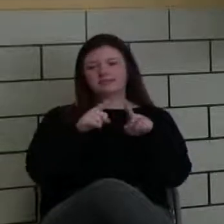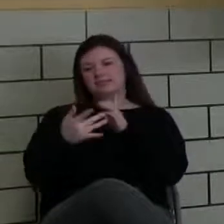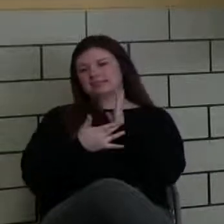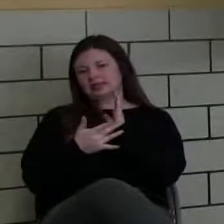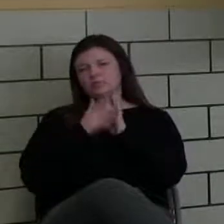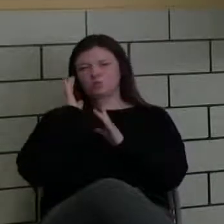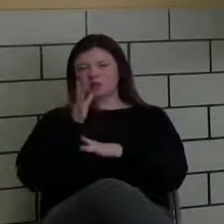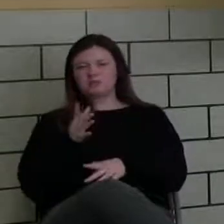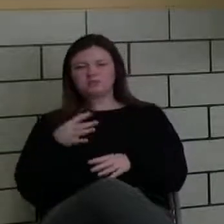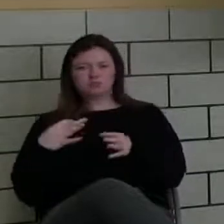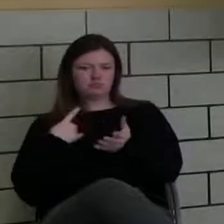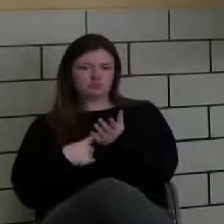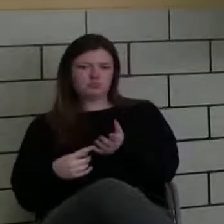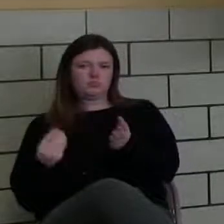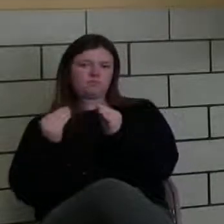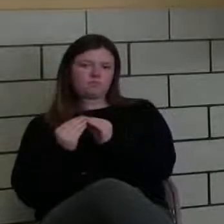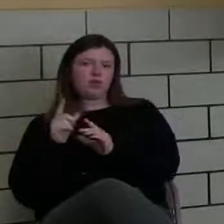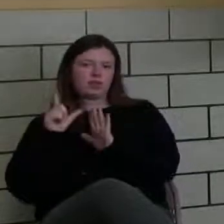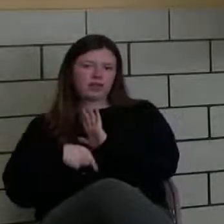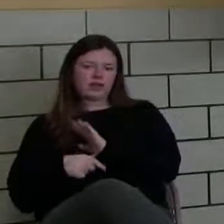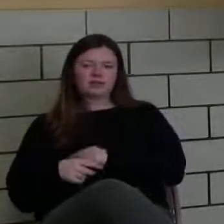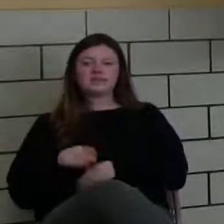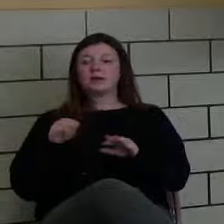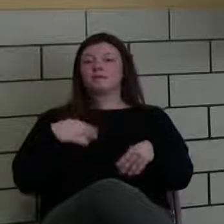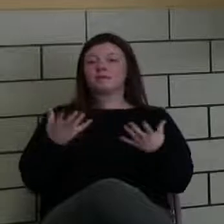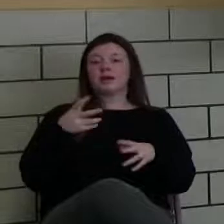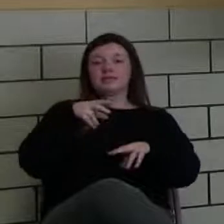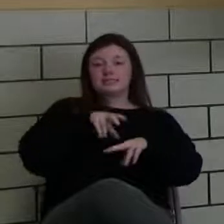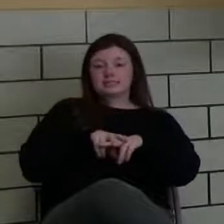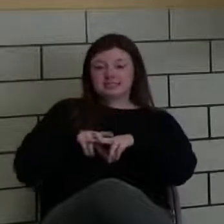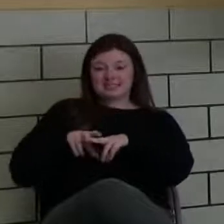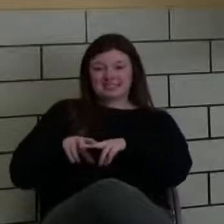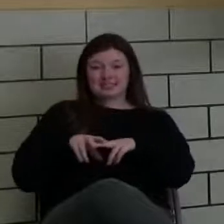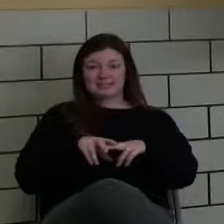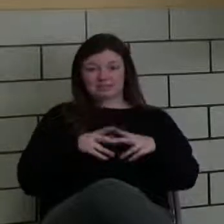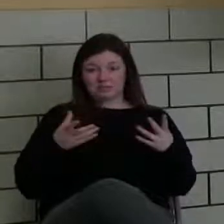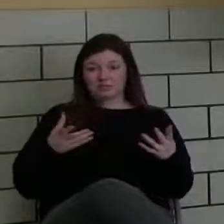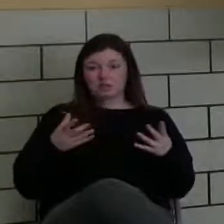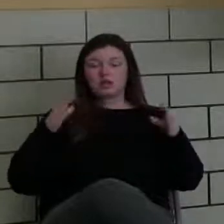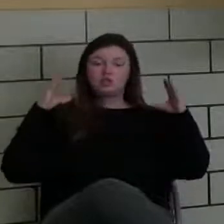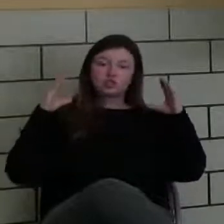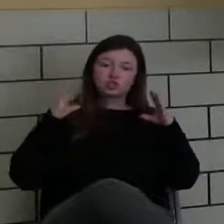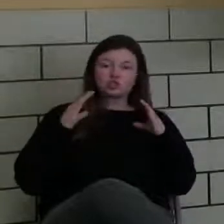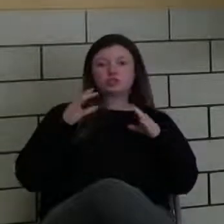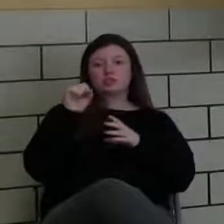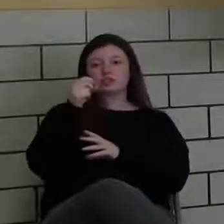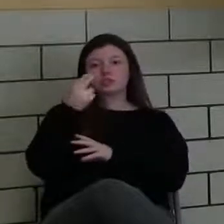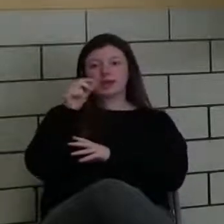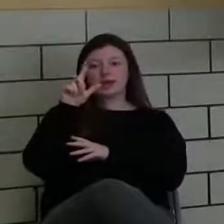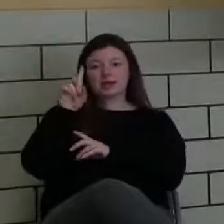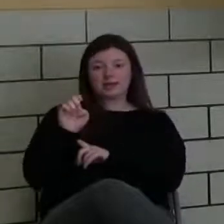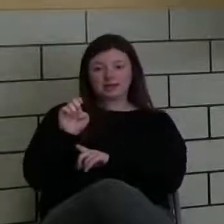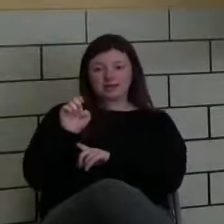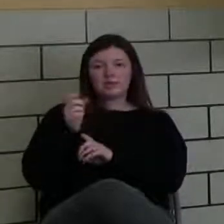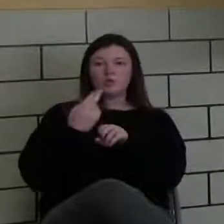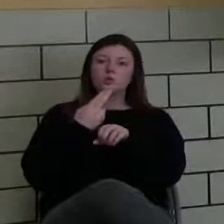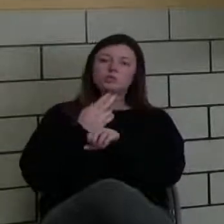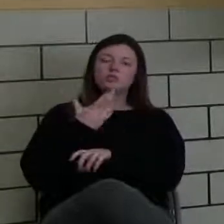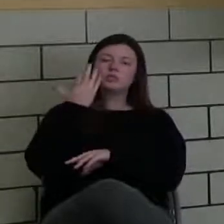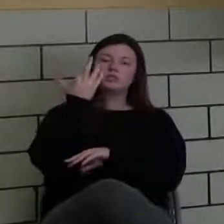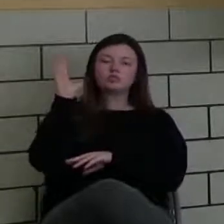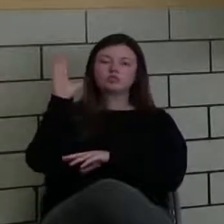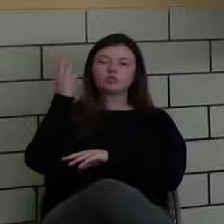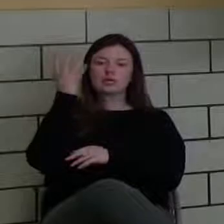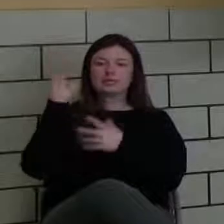We're providing seating. We're providing shade for people through street trees, so it feels comfortable out there in that